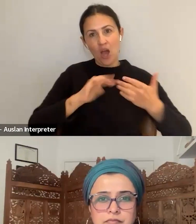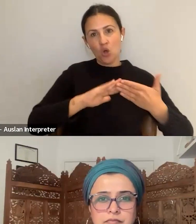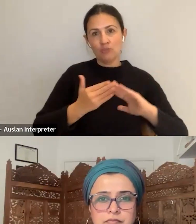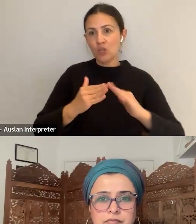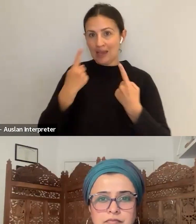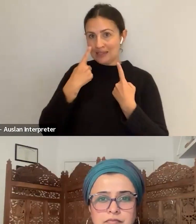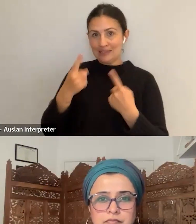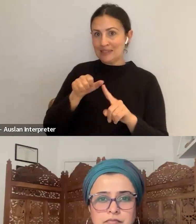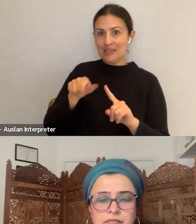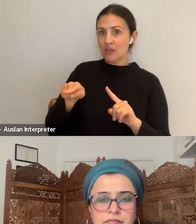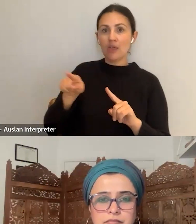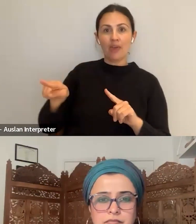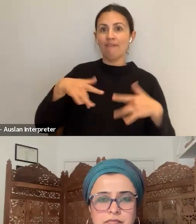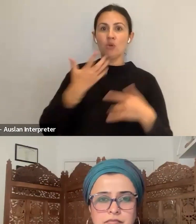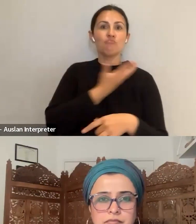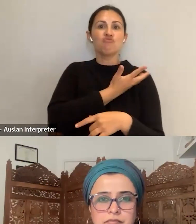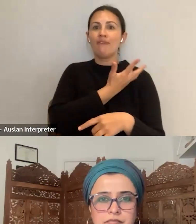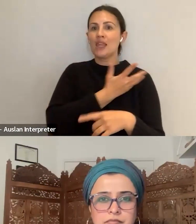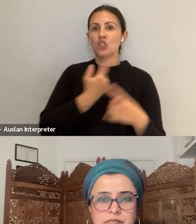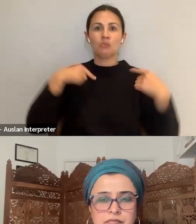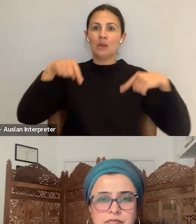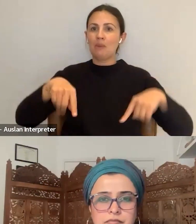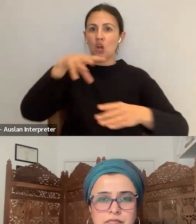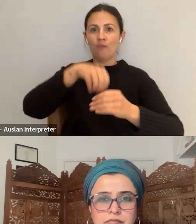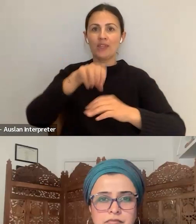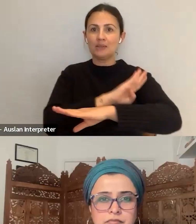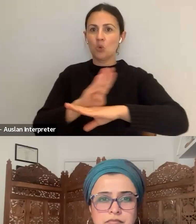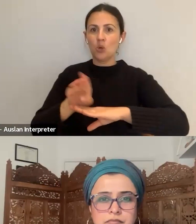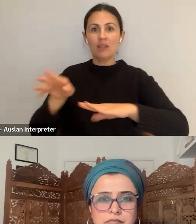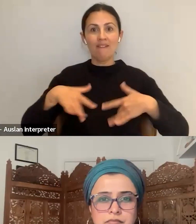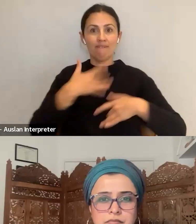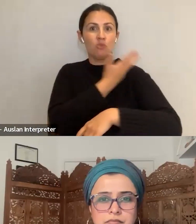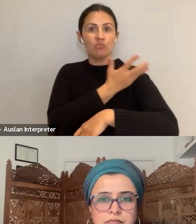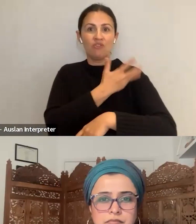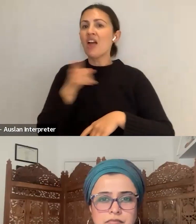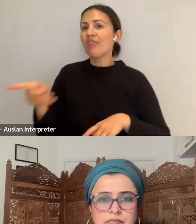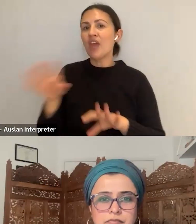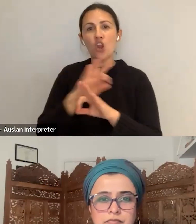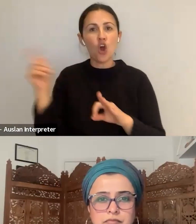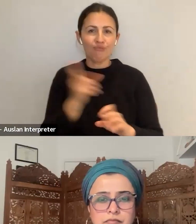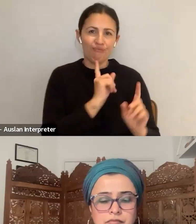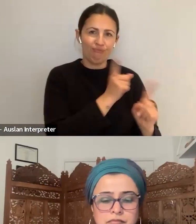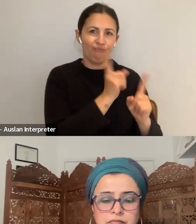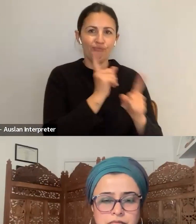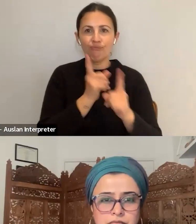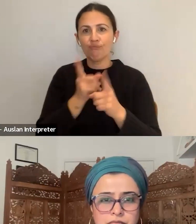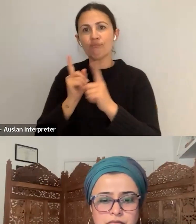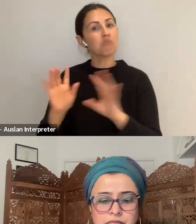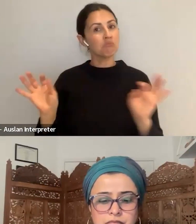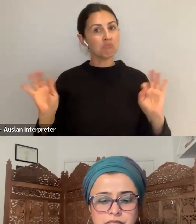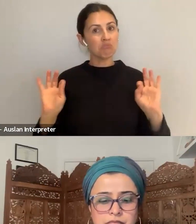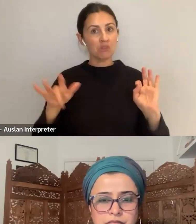they're privileged to be in the space. They're privileged, actually. They feel privileged to be on a board where First Nations